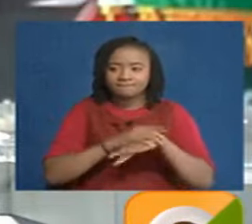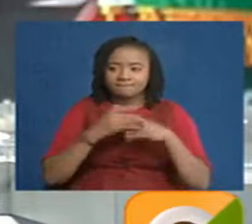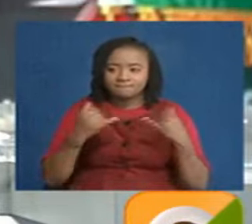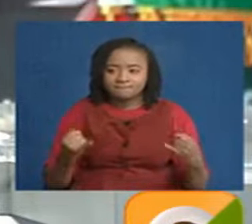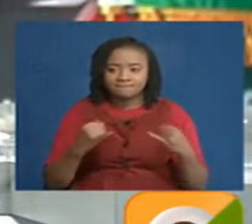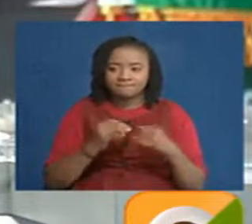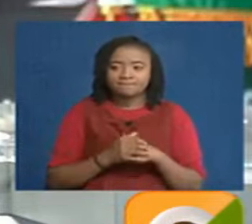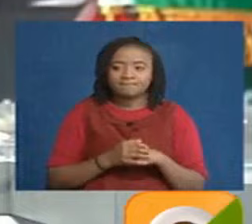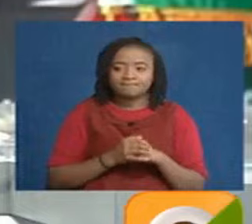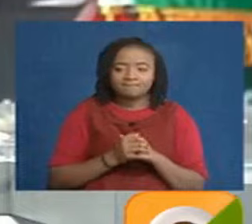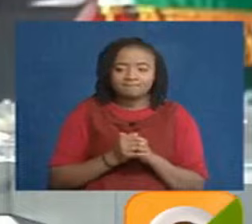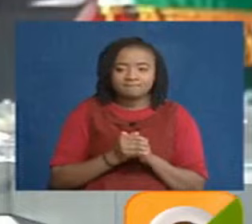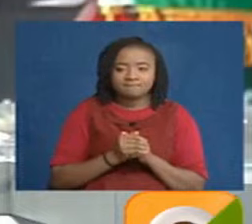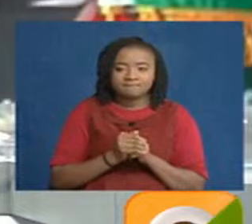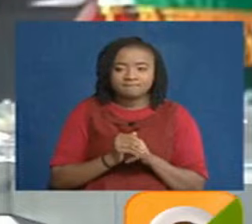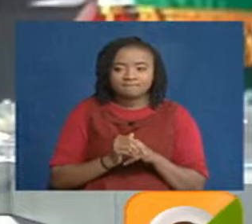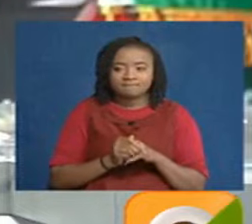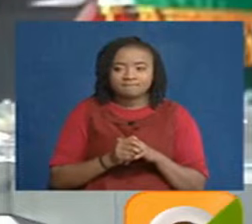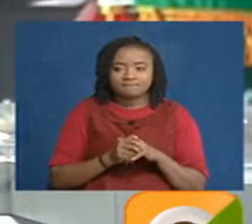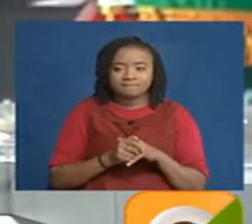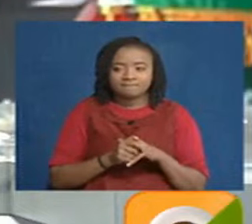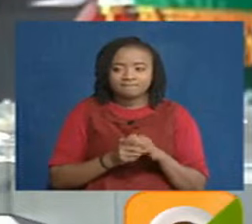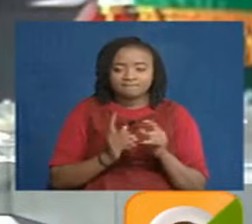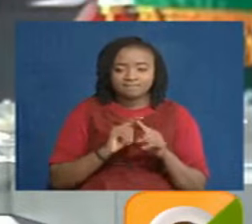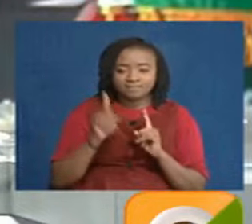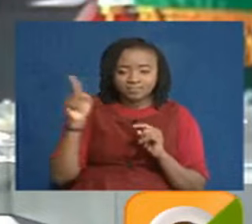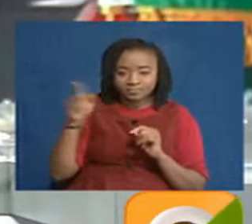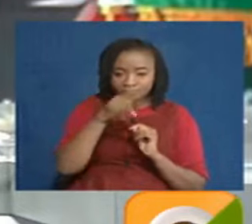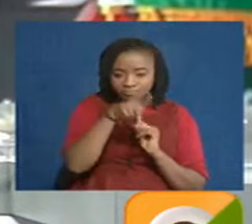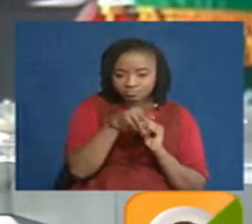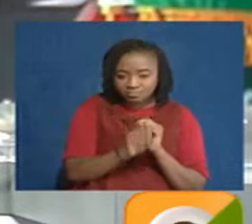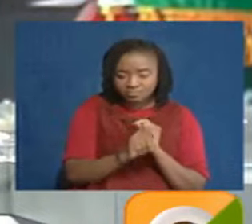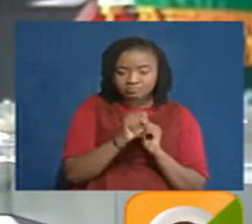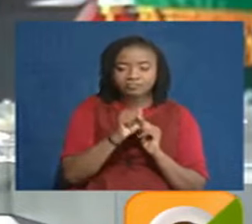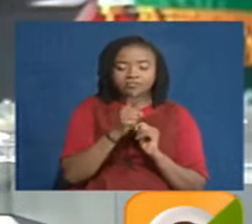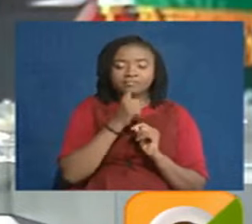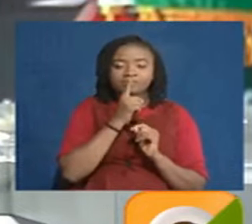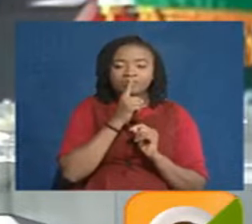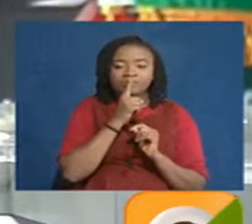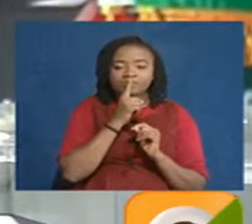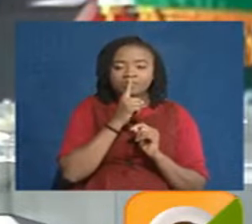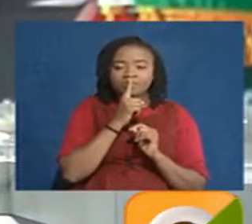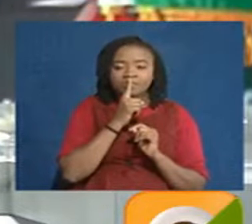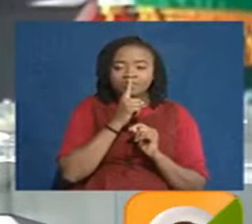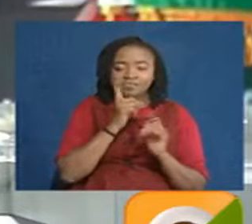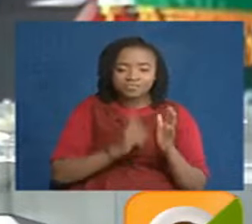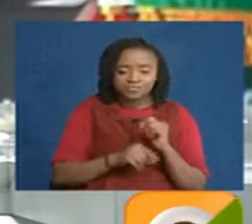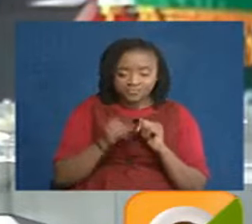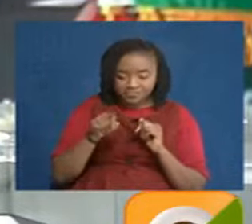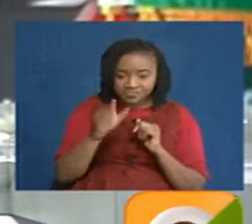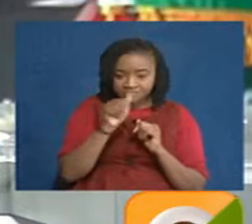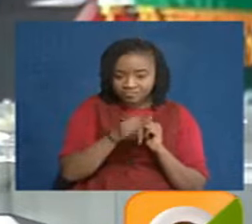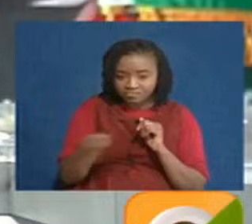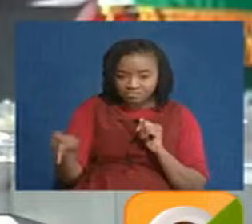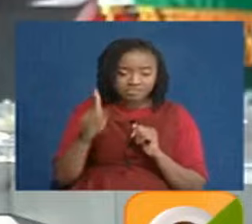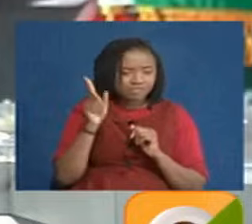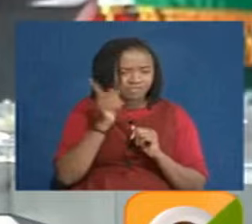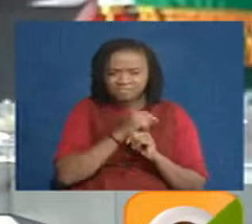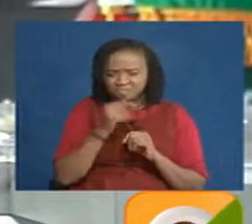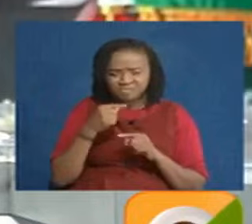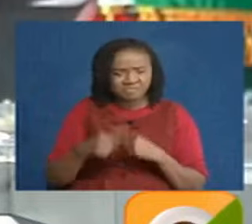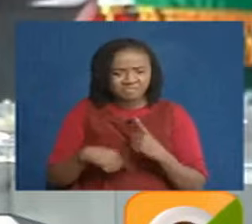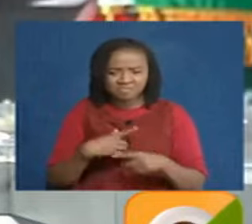the Culture, Arts and Heritage PS, Umi Bashir, said the, quote, world-class app was already under